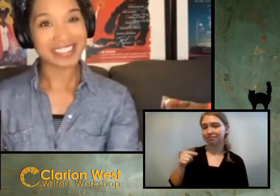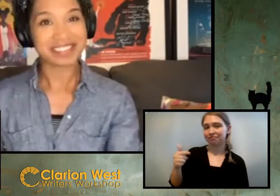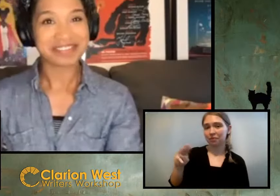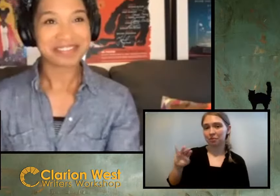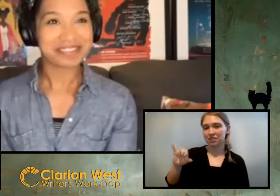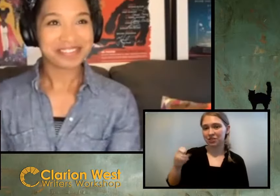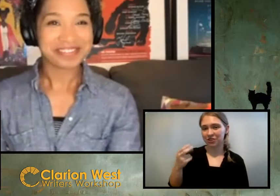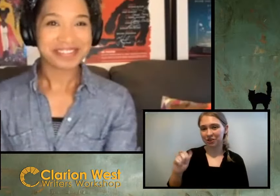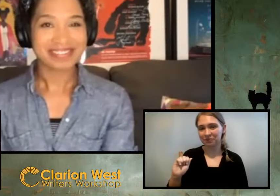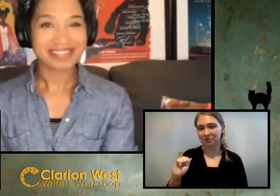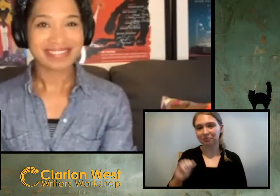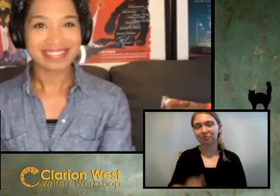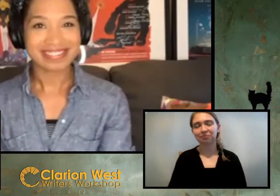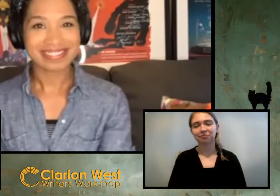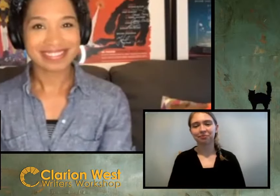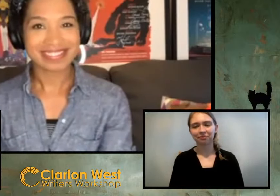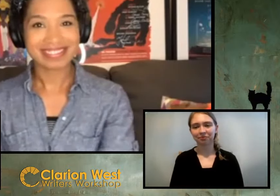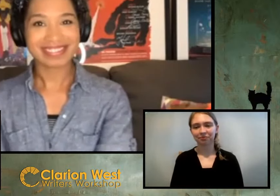end.